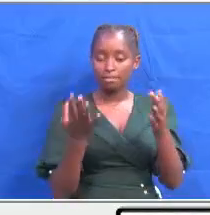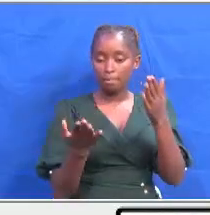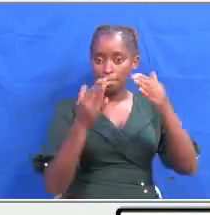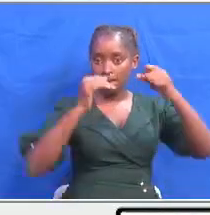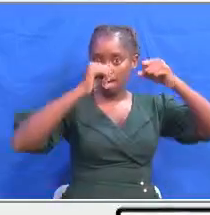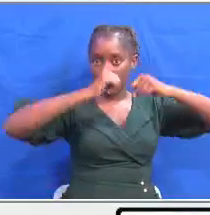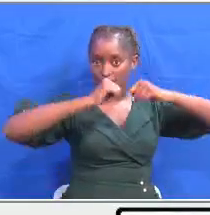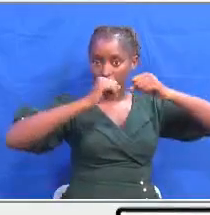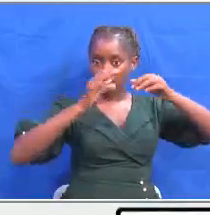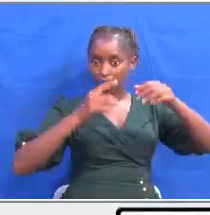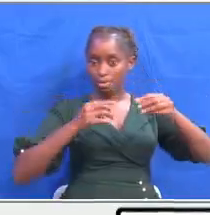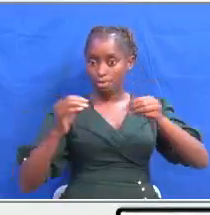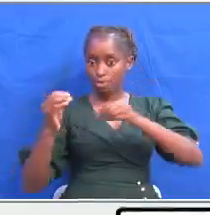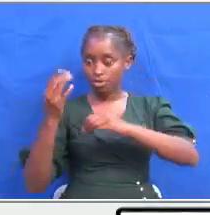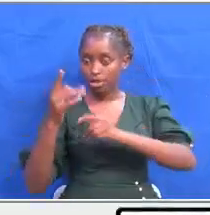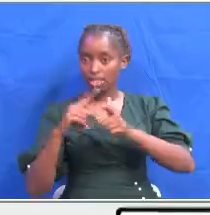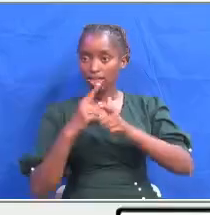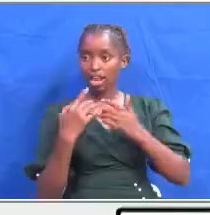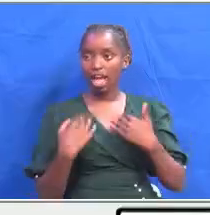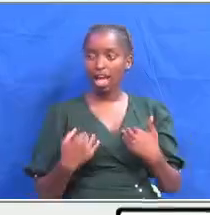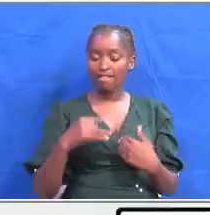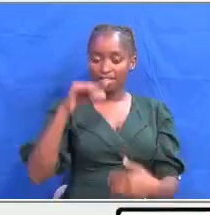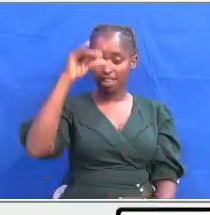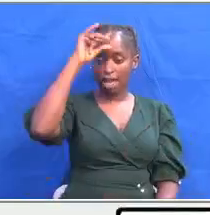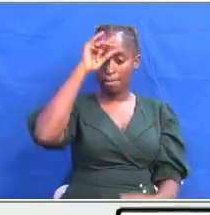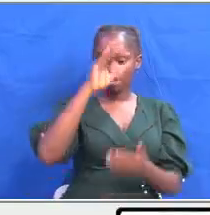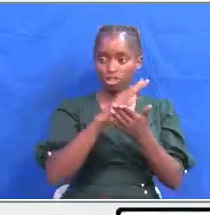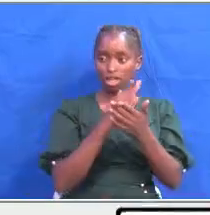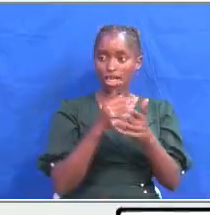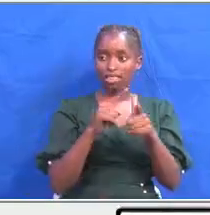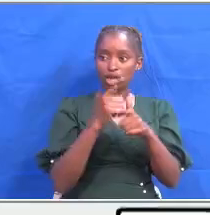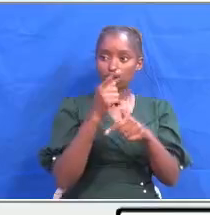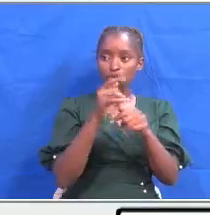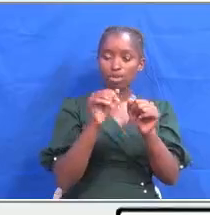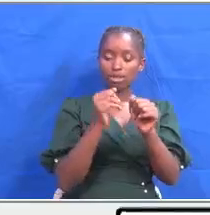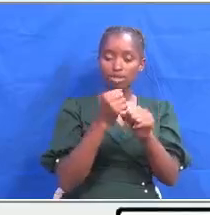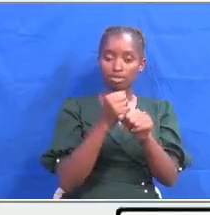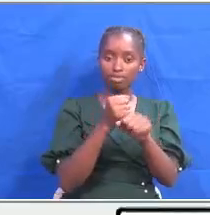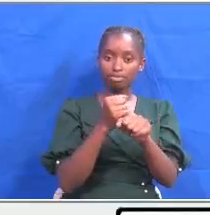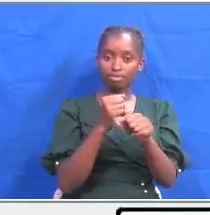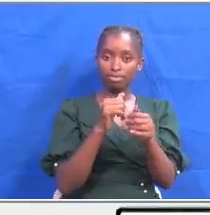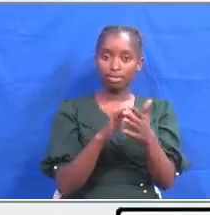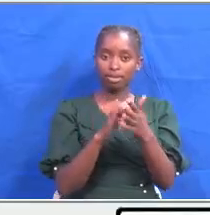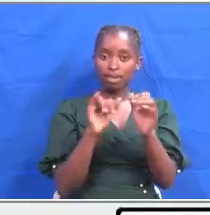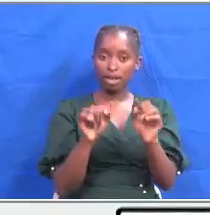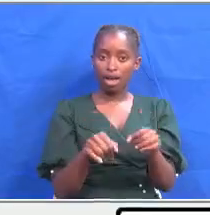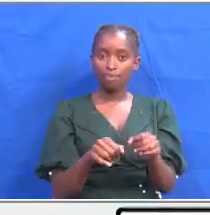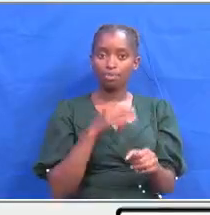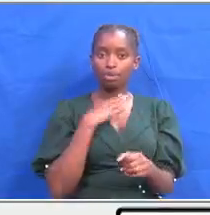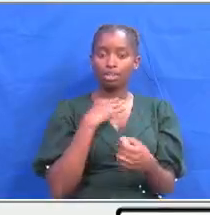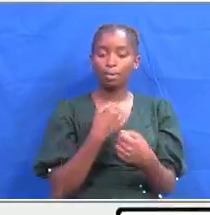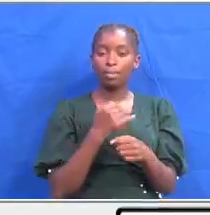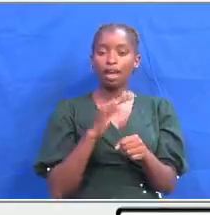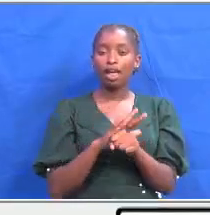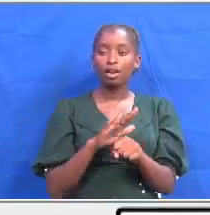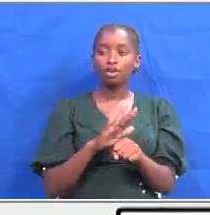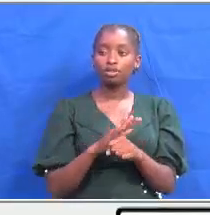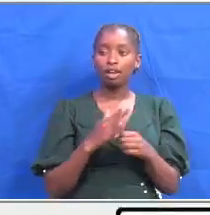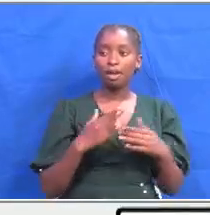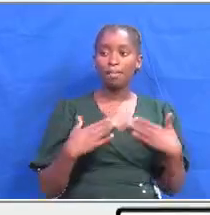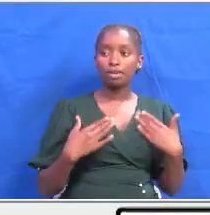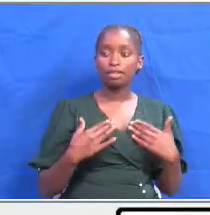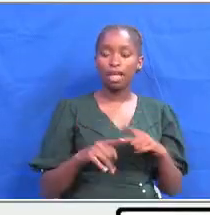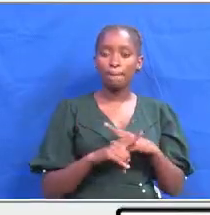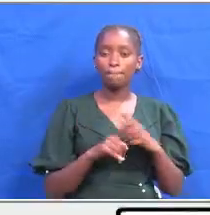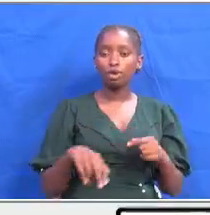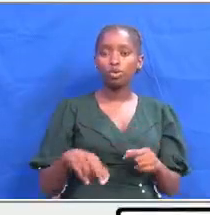pale, sijui it is government of shares, whatever, I mean, walk the deal. Try to eliminate a lot of excitement, but walk the deal. Don't reach